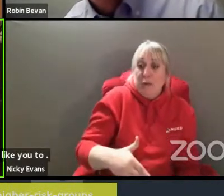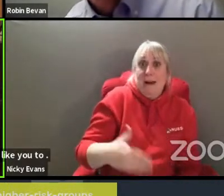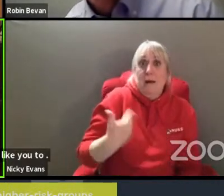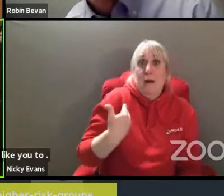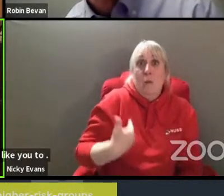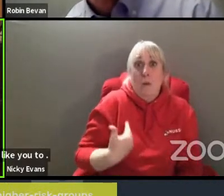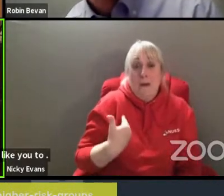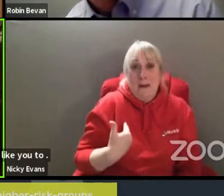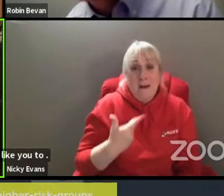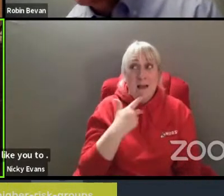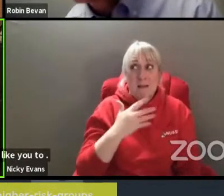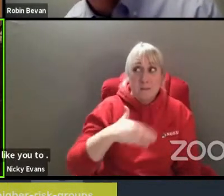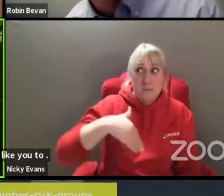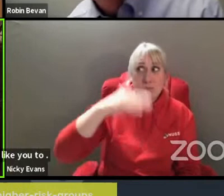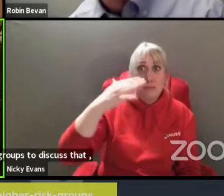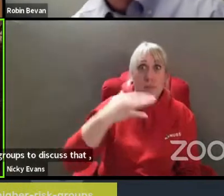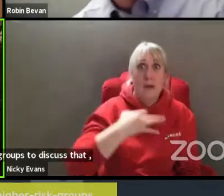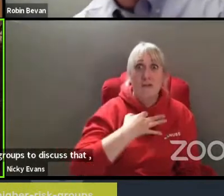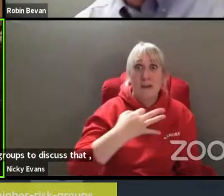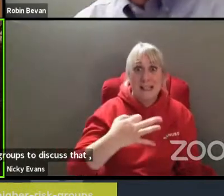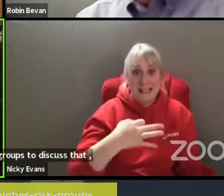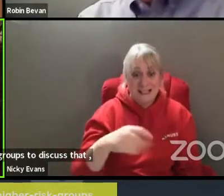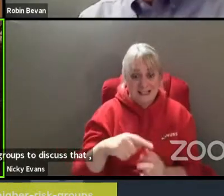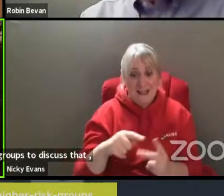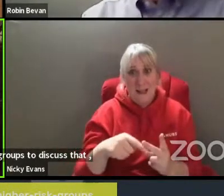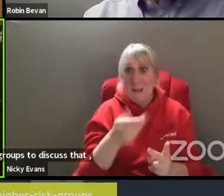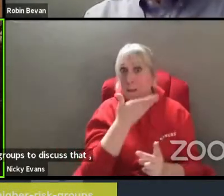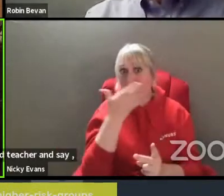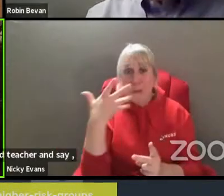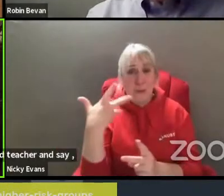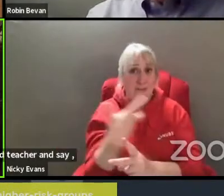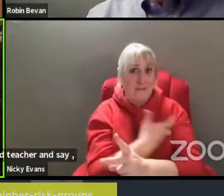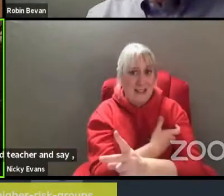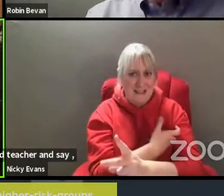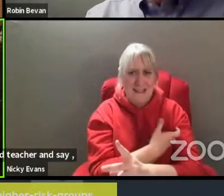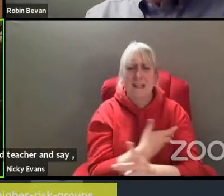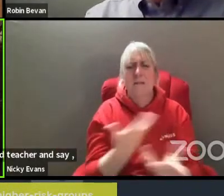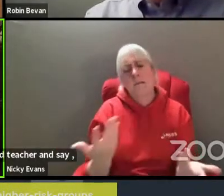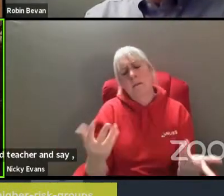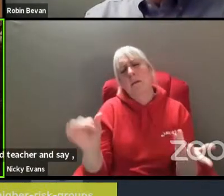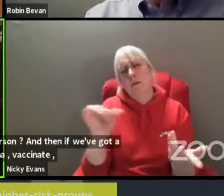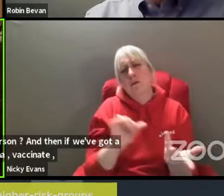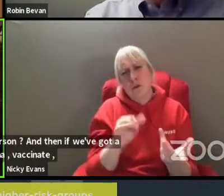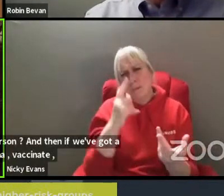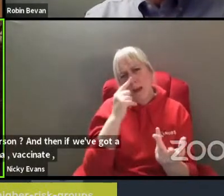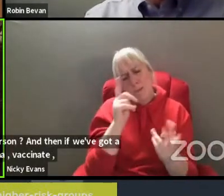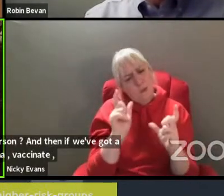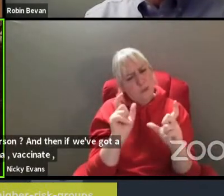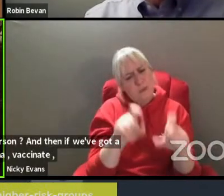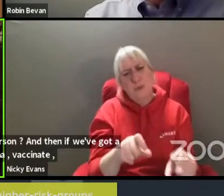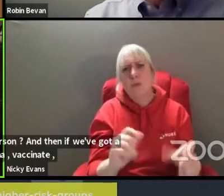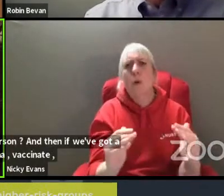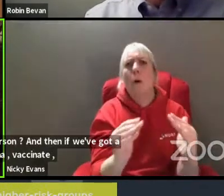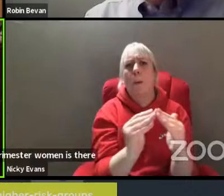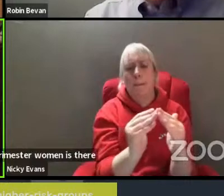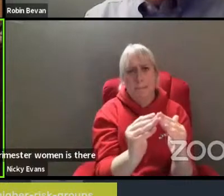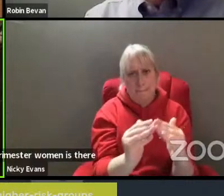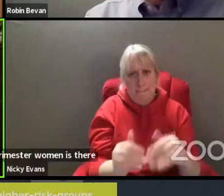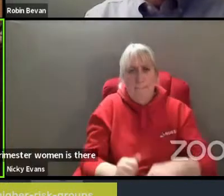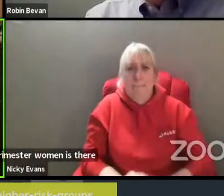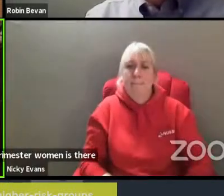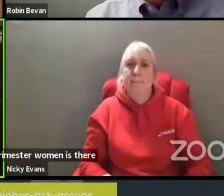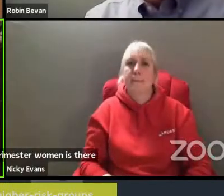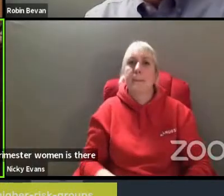enhanced risk of that and not being able to be vaccinated, then that adds to the argument. And the Mr. or